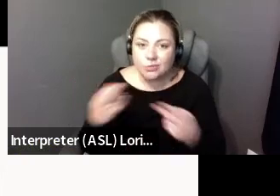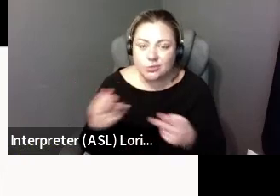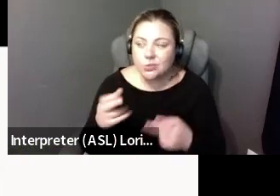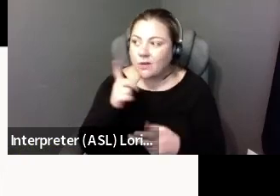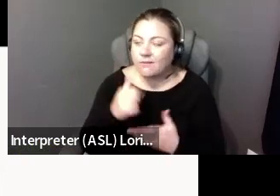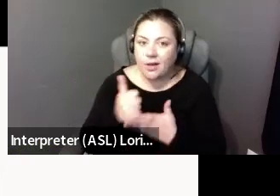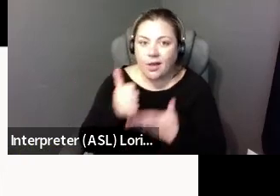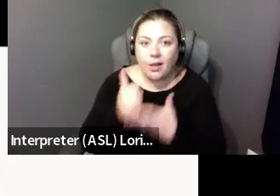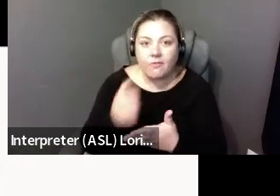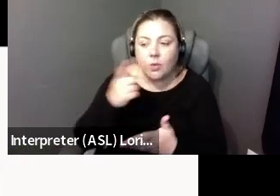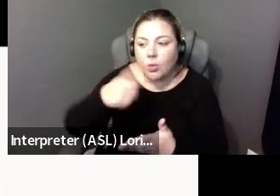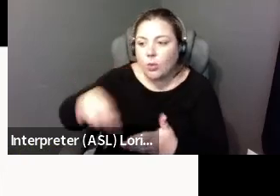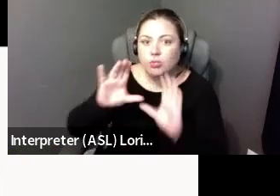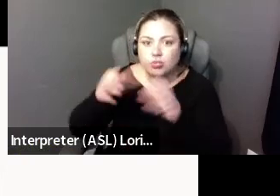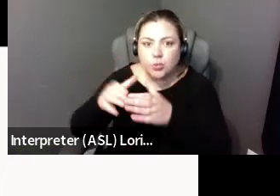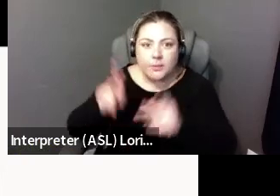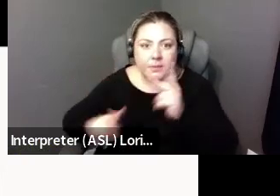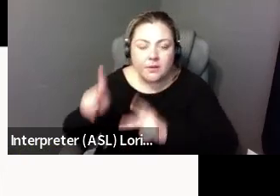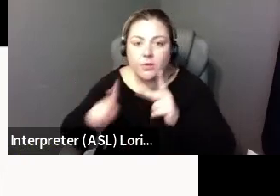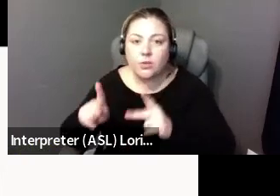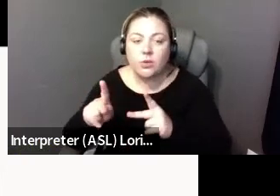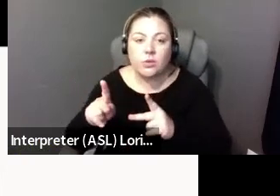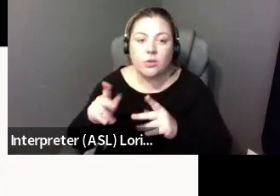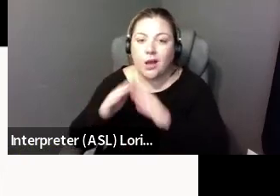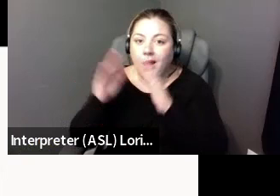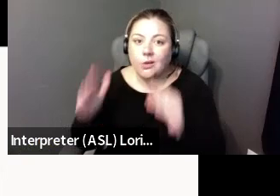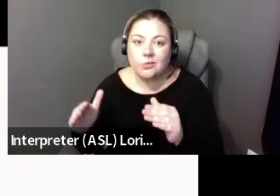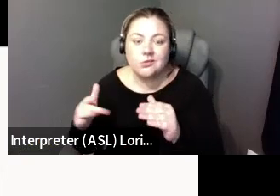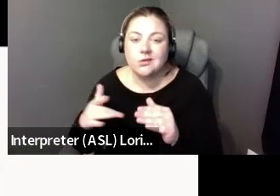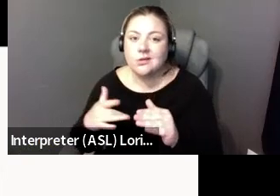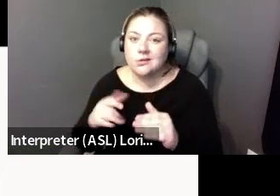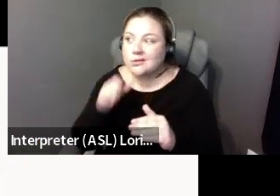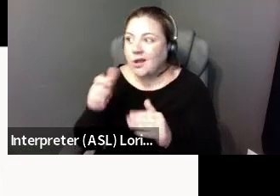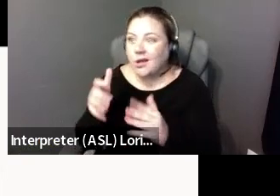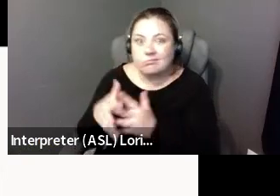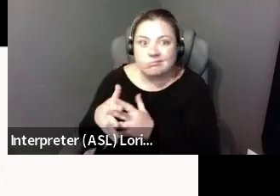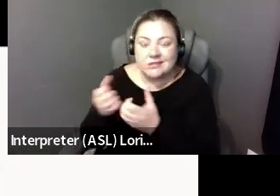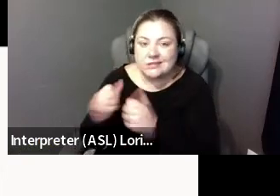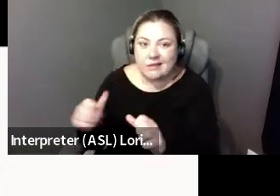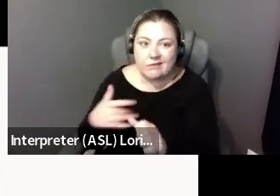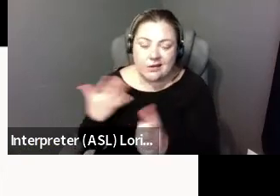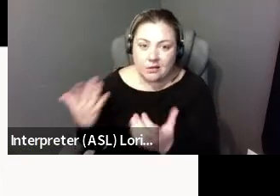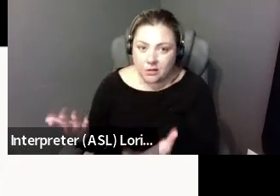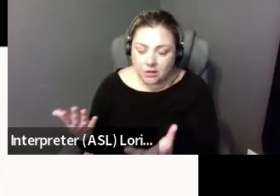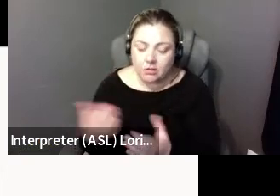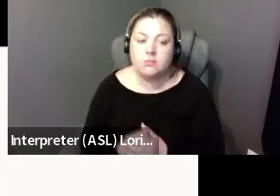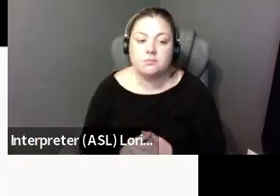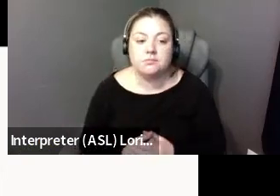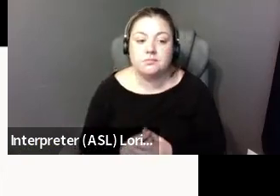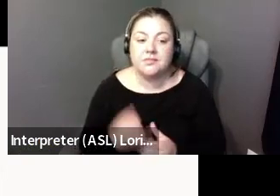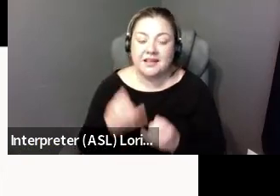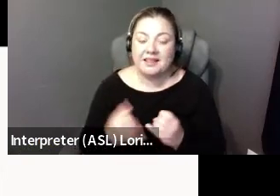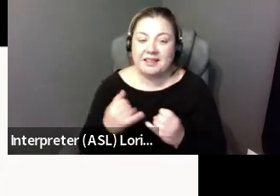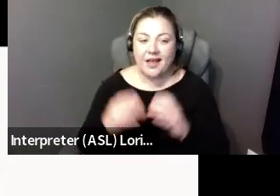facing unstable housing. And then finally, the 3 groups around Boston residents,